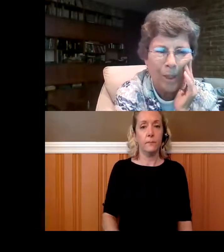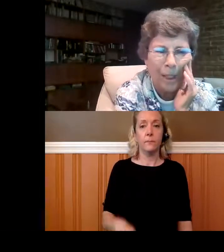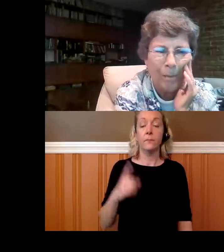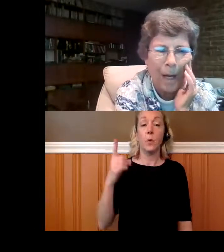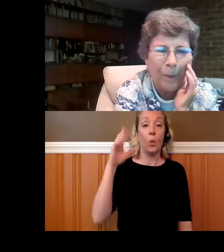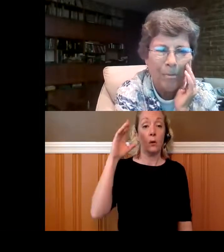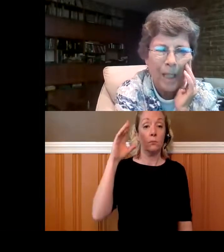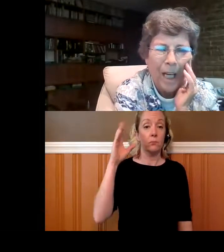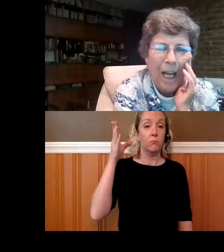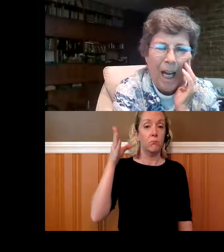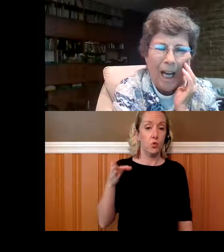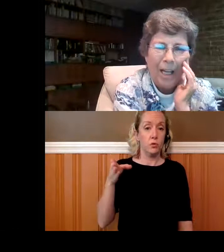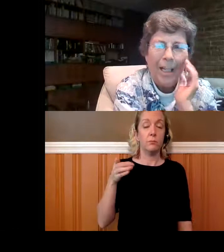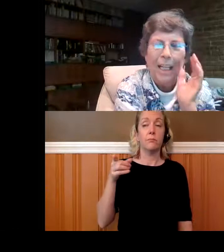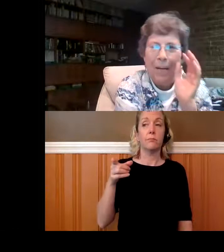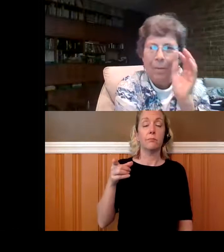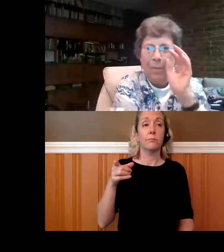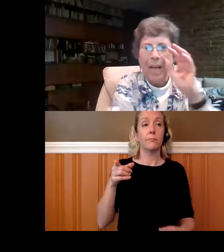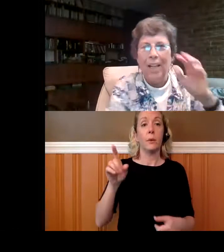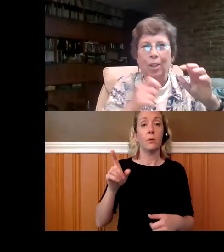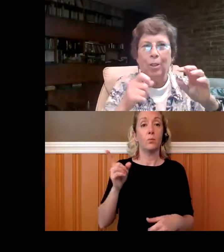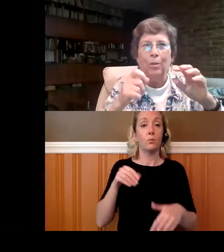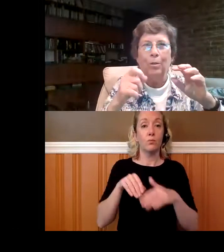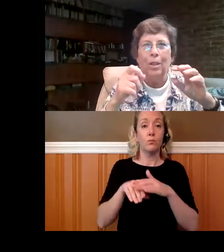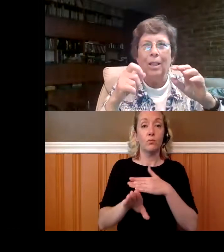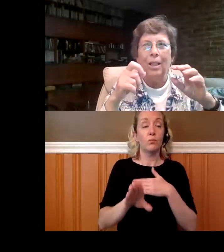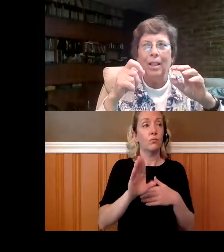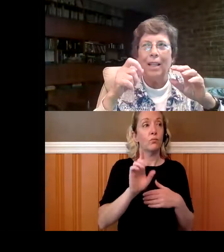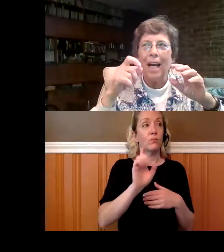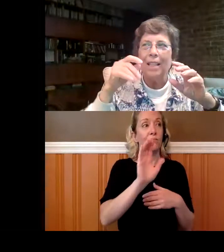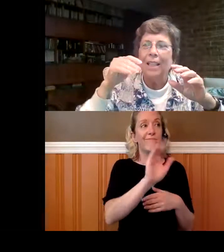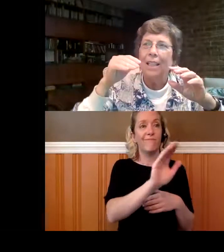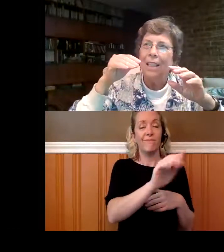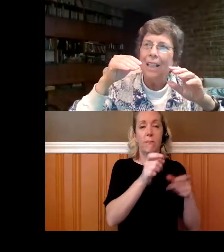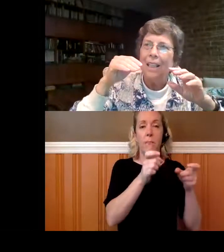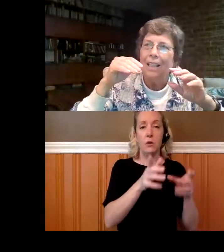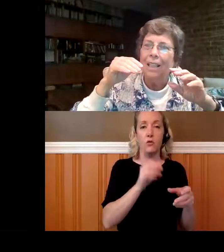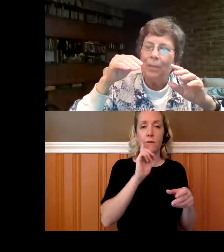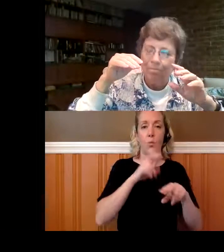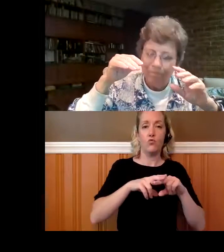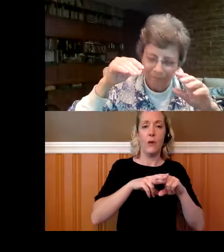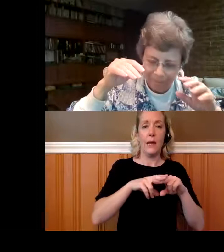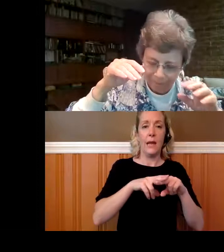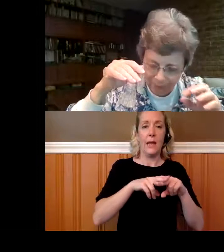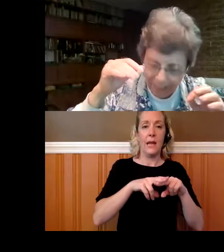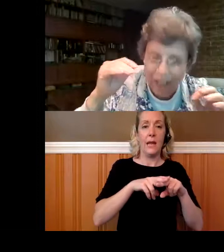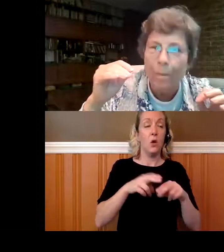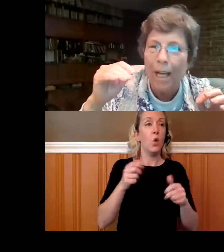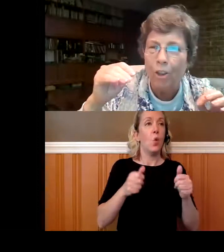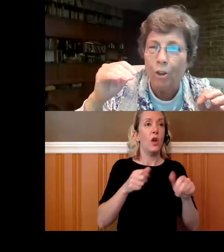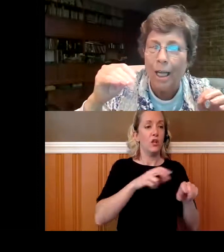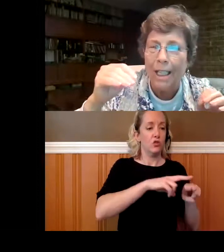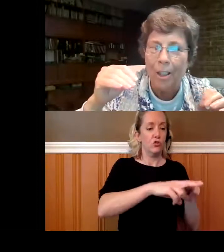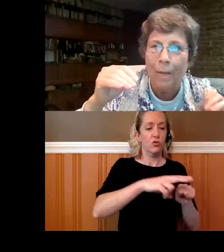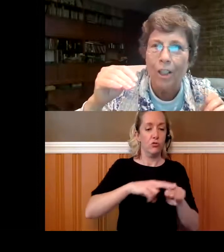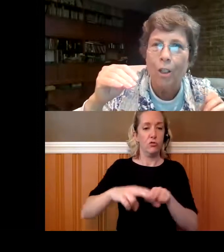to ask the train station manager, which track where the train was in,